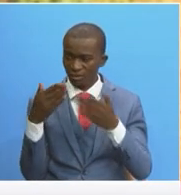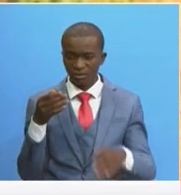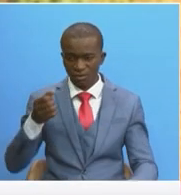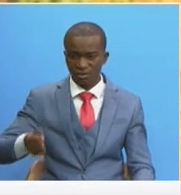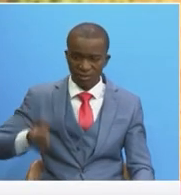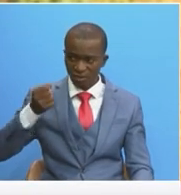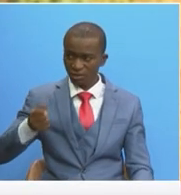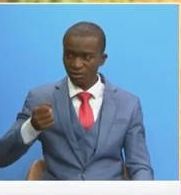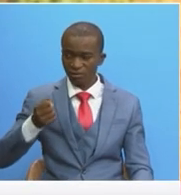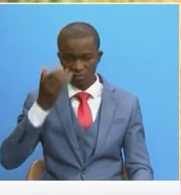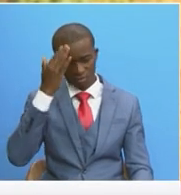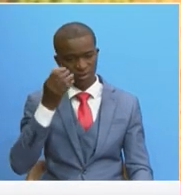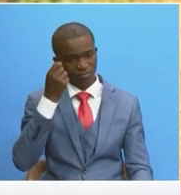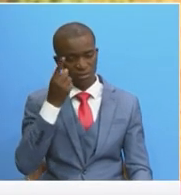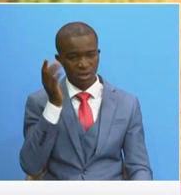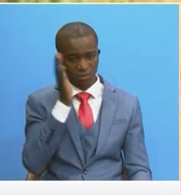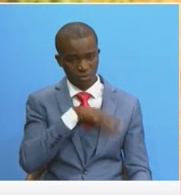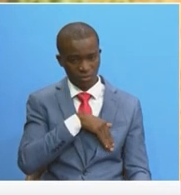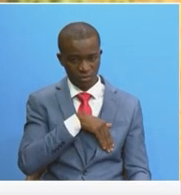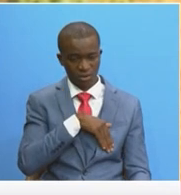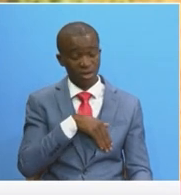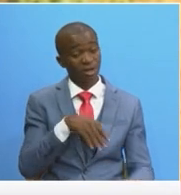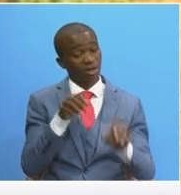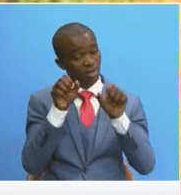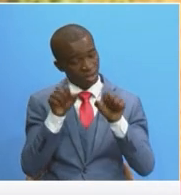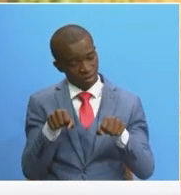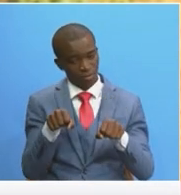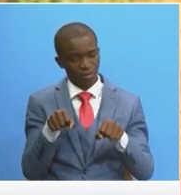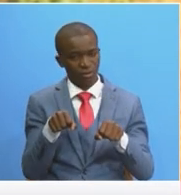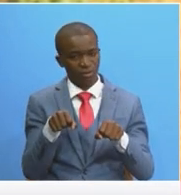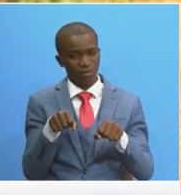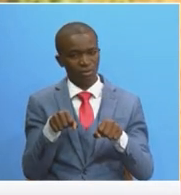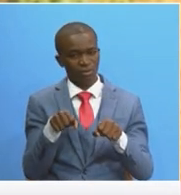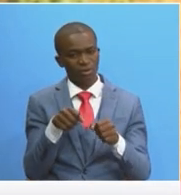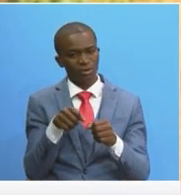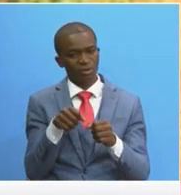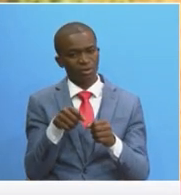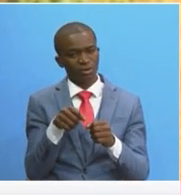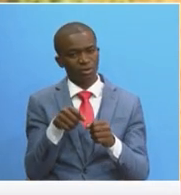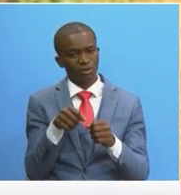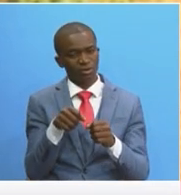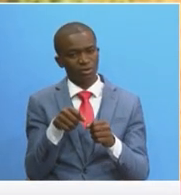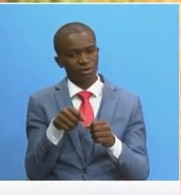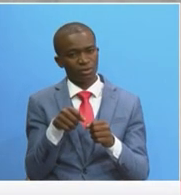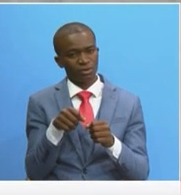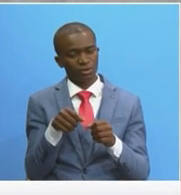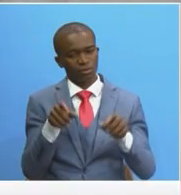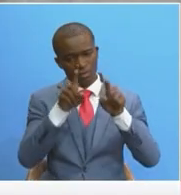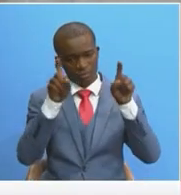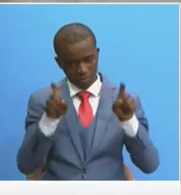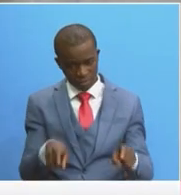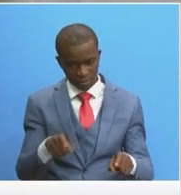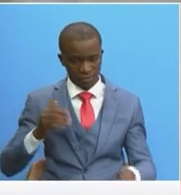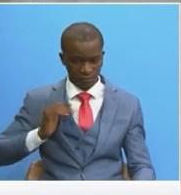give them an ear and to understand their plight, and they are able now to help healthy women be certified.